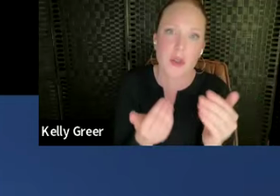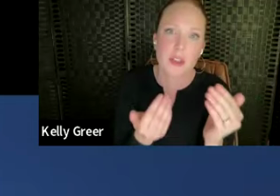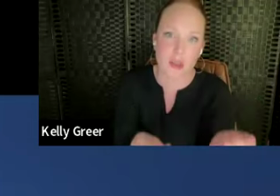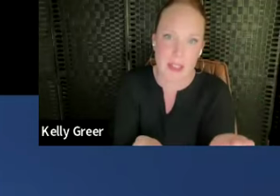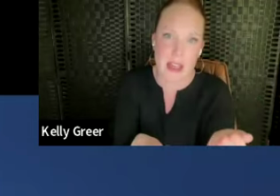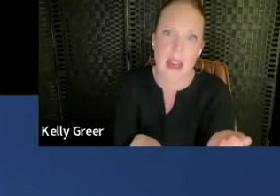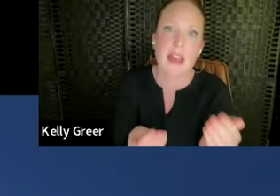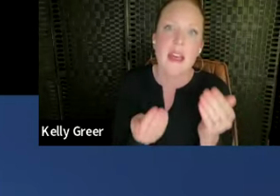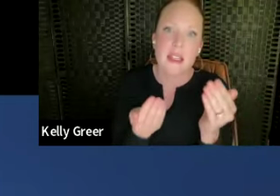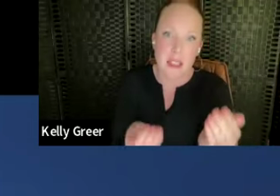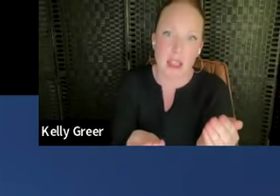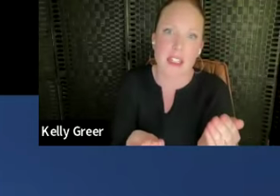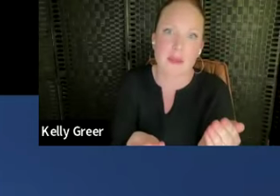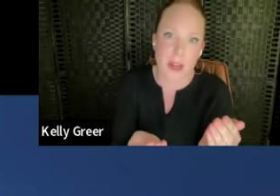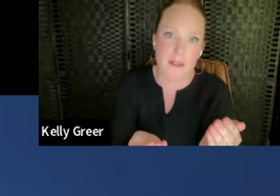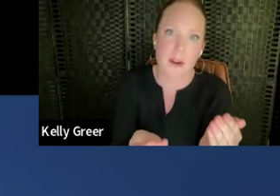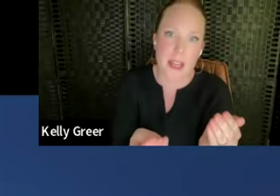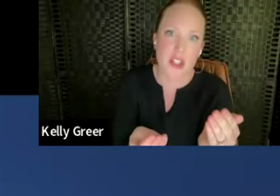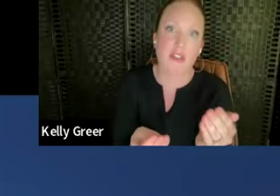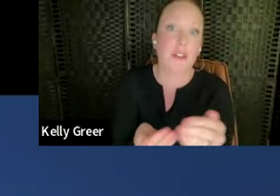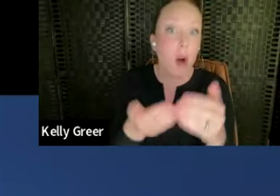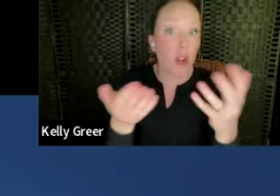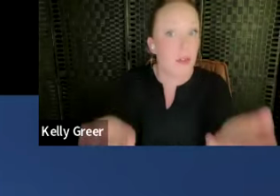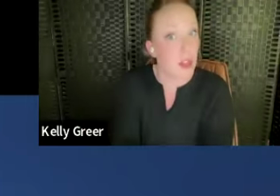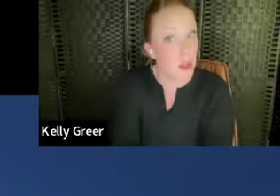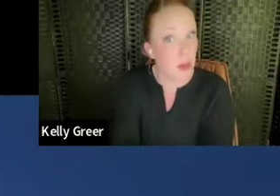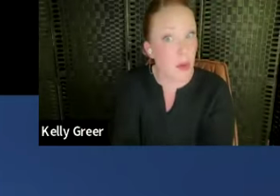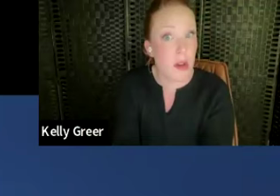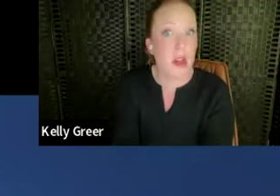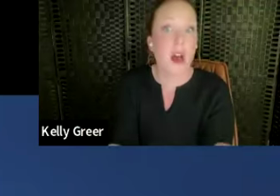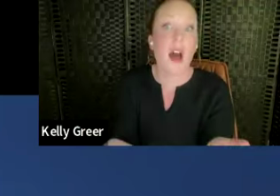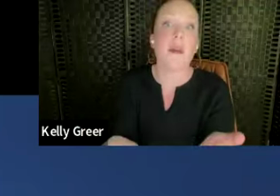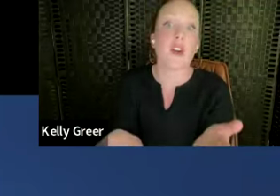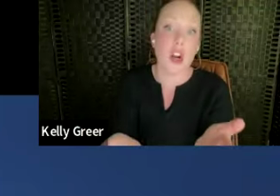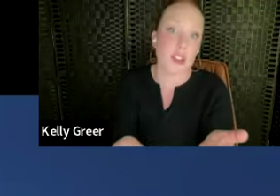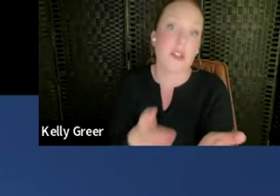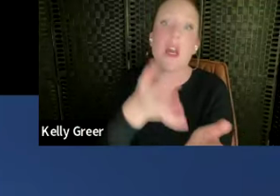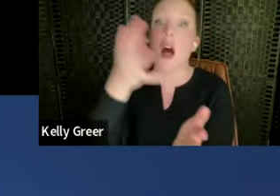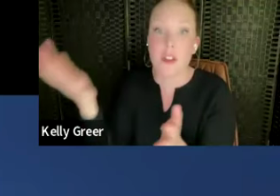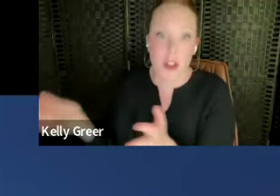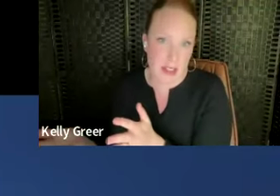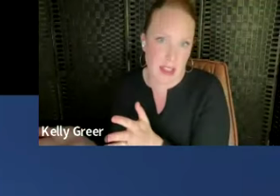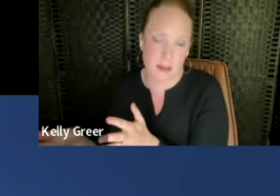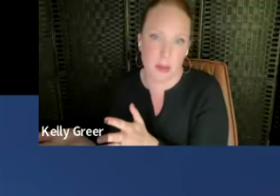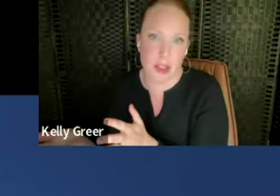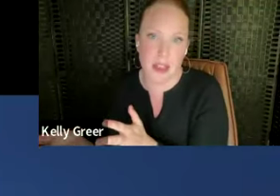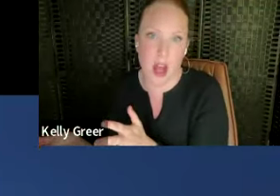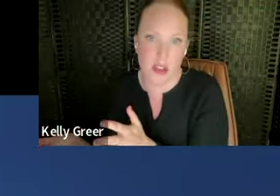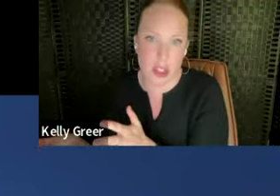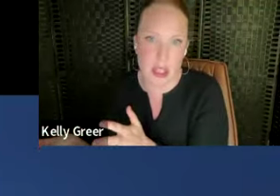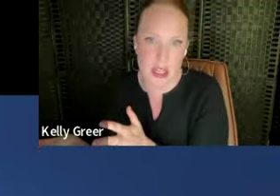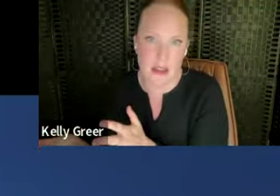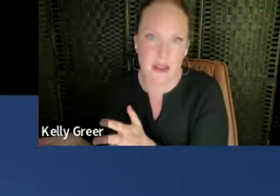a survey to address that and to collect more information from all of you in regards to the other